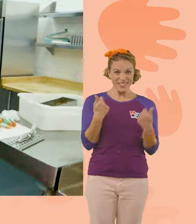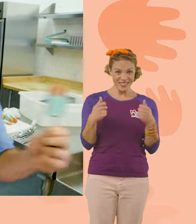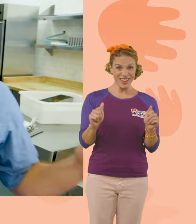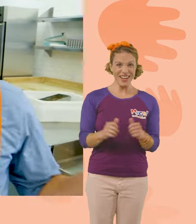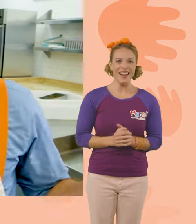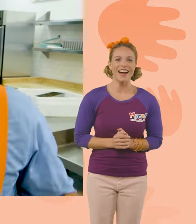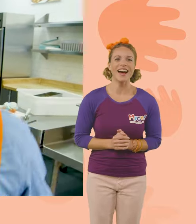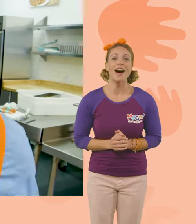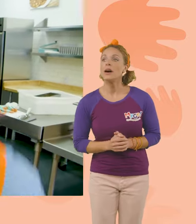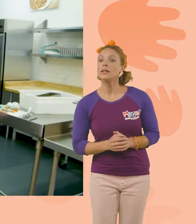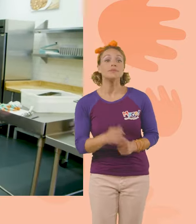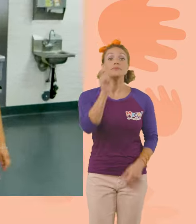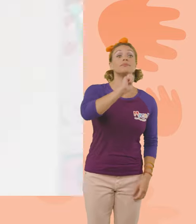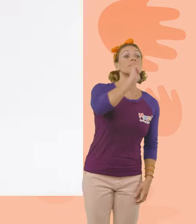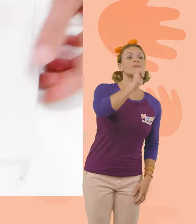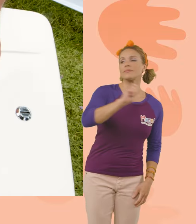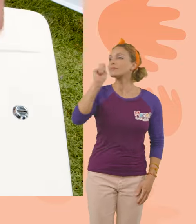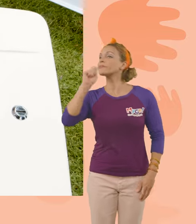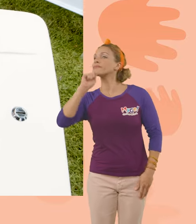some, sell some popsicles.